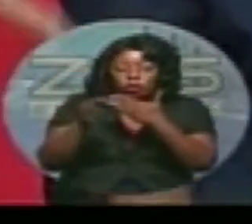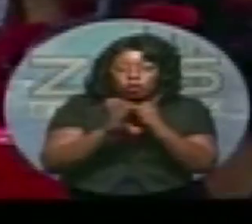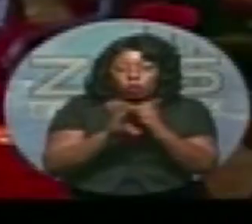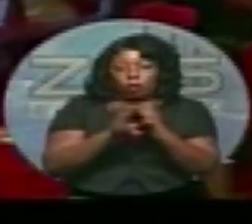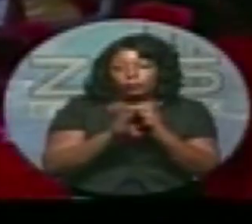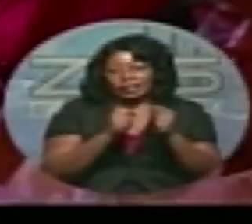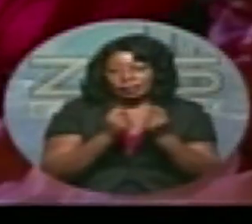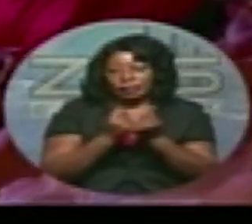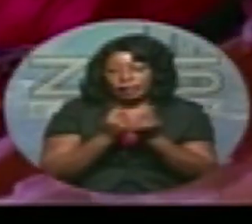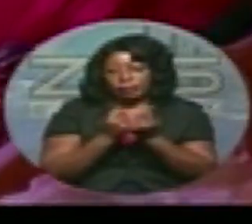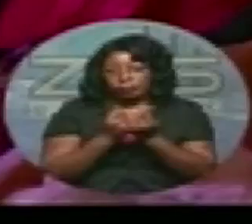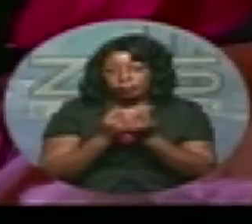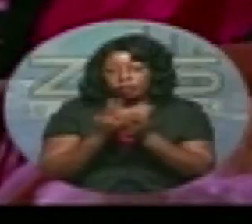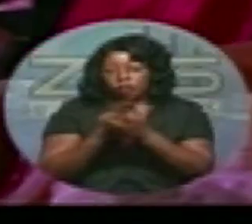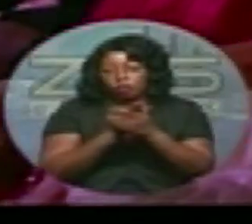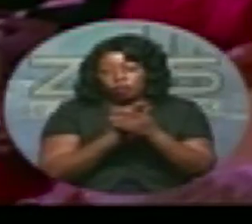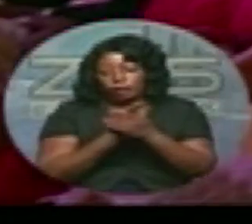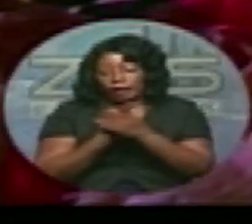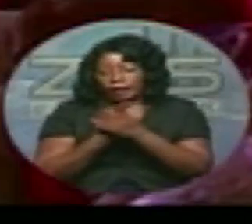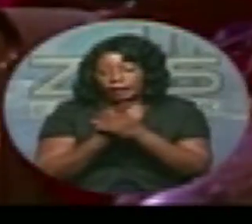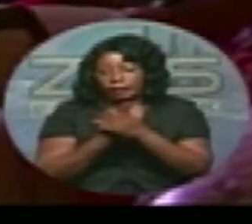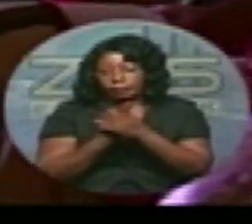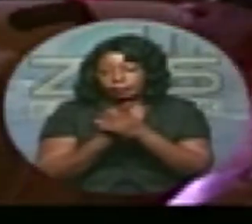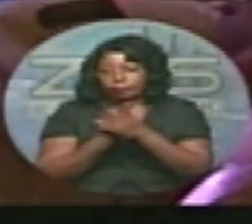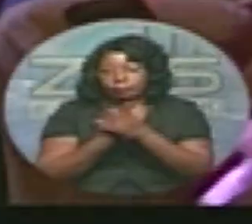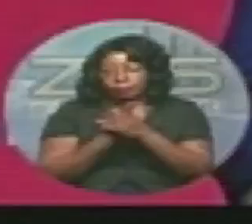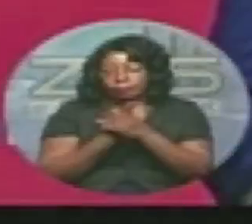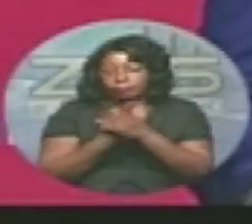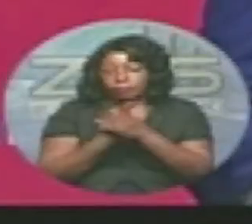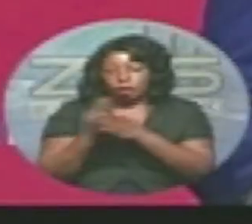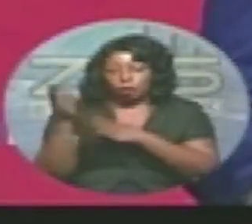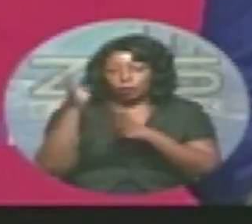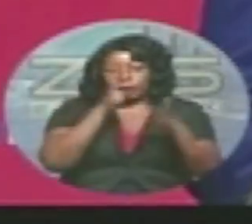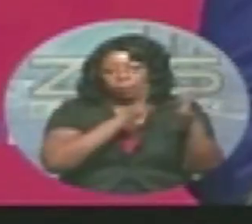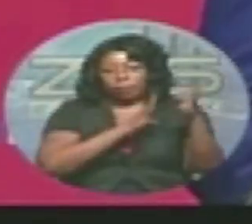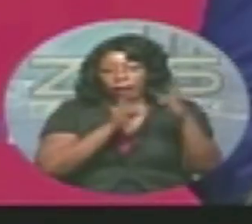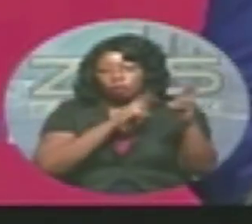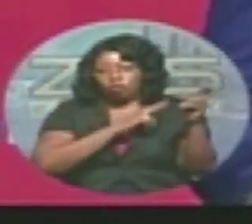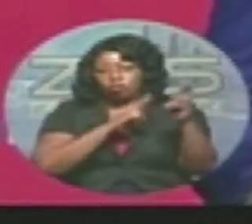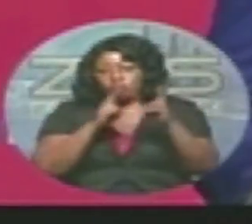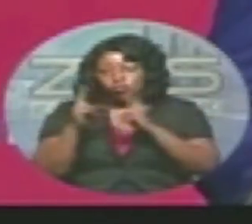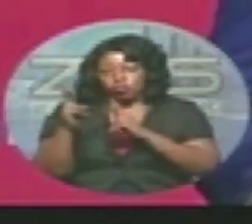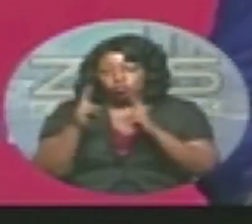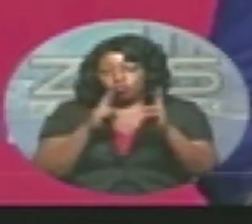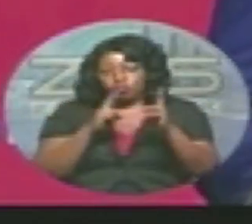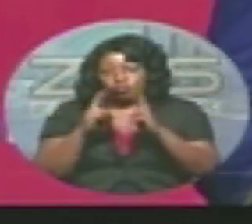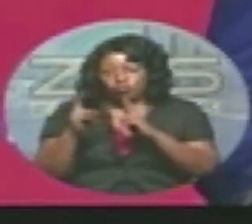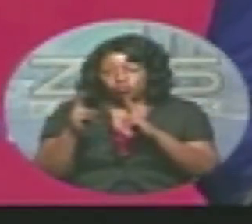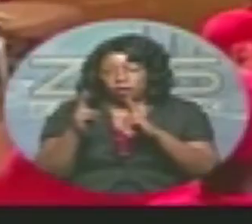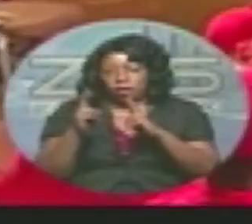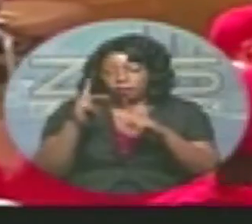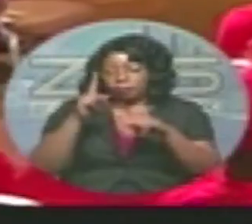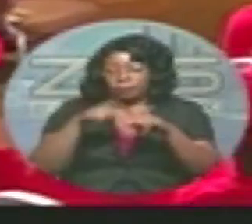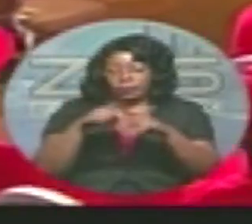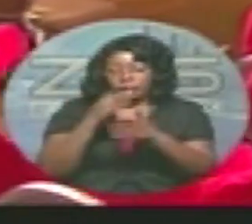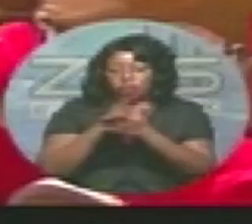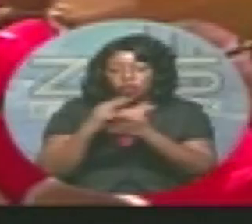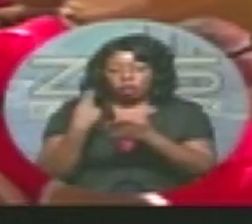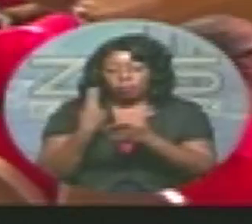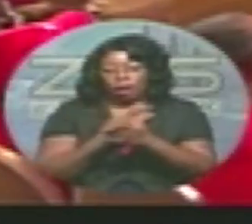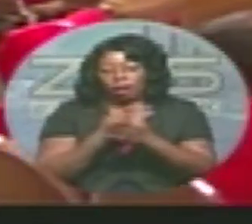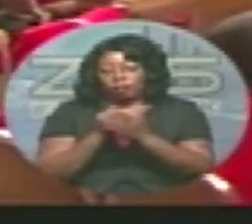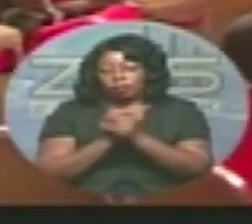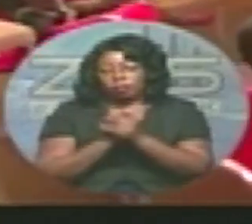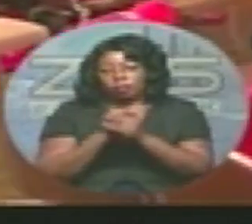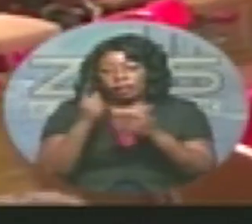Turner. Grant, who did not support Dr. Minnis, says now he has become a victim of a smear campaign by members of his very own